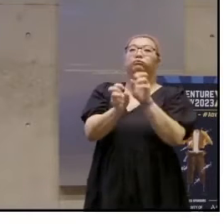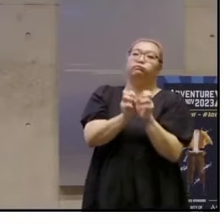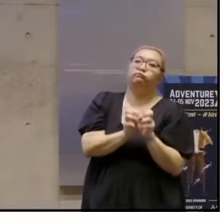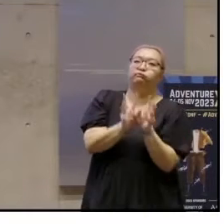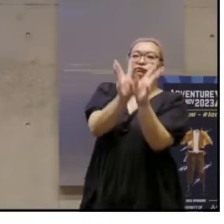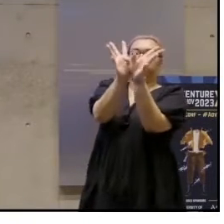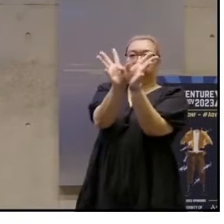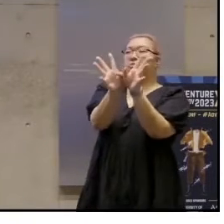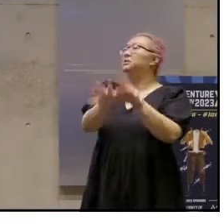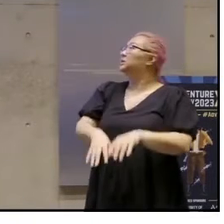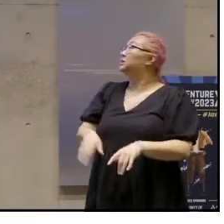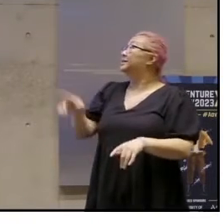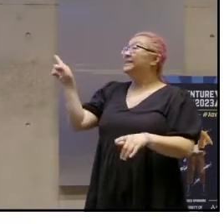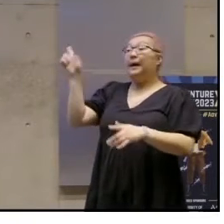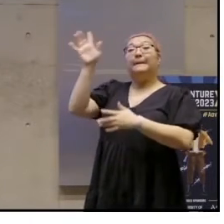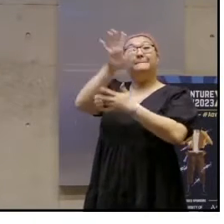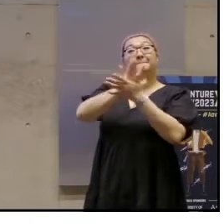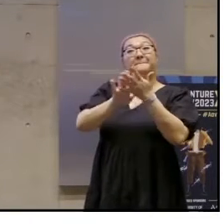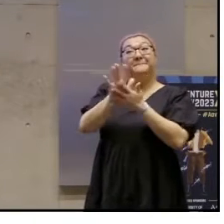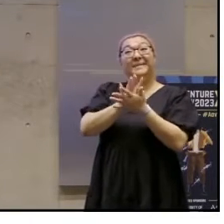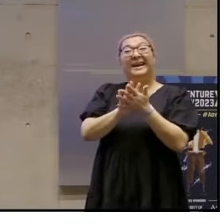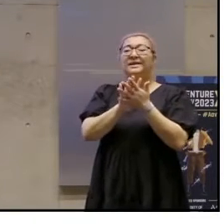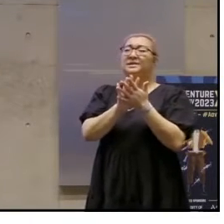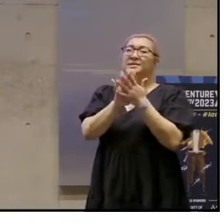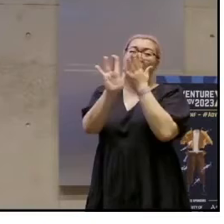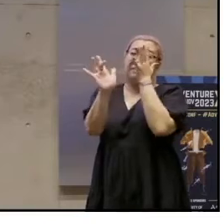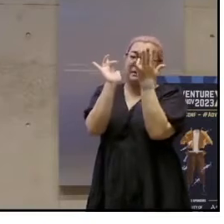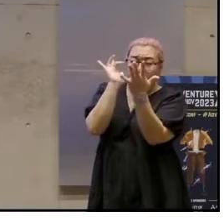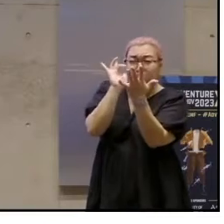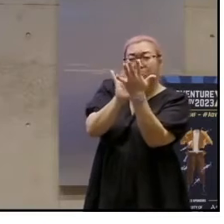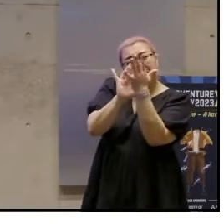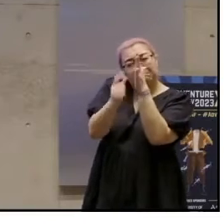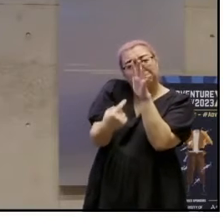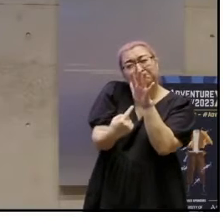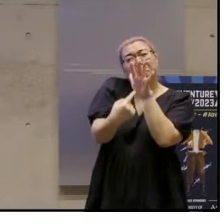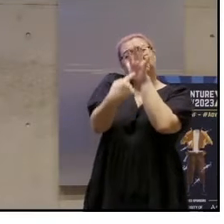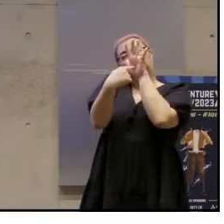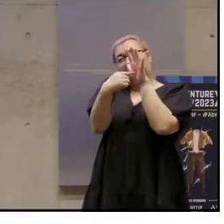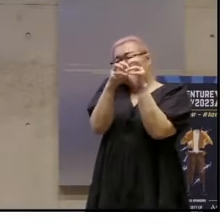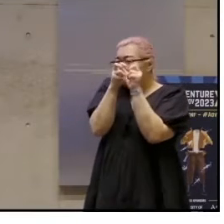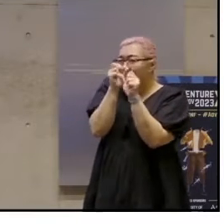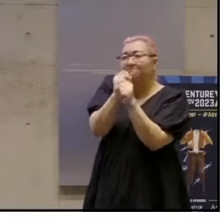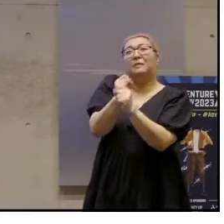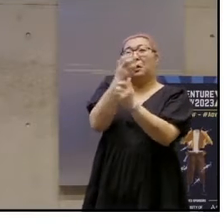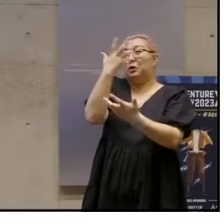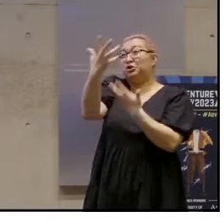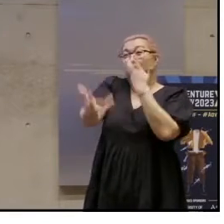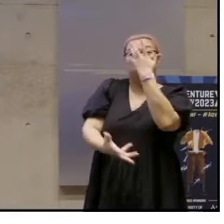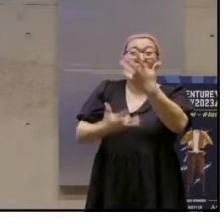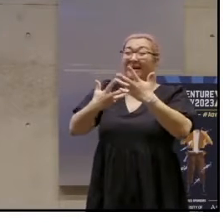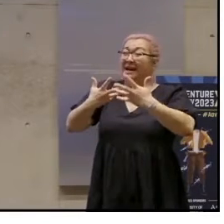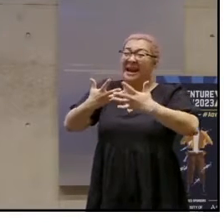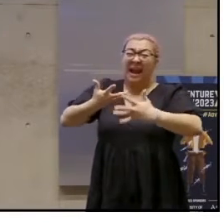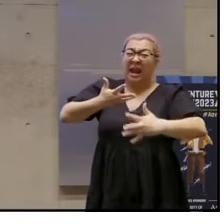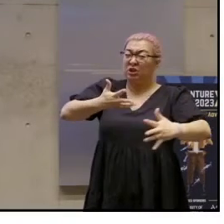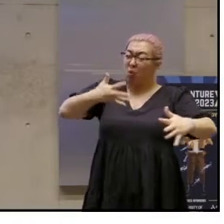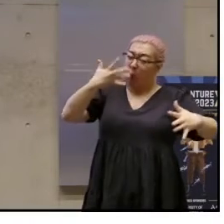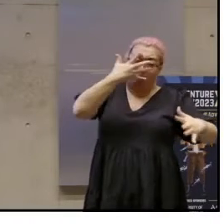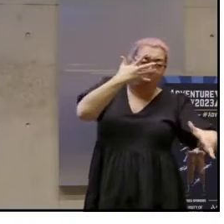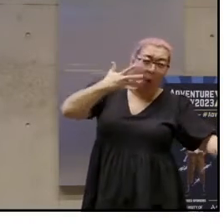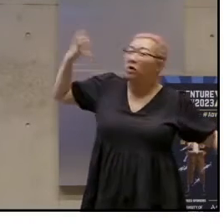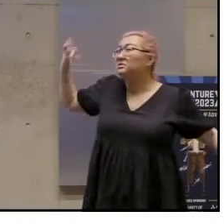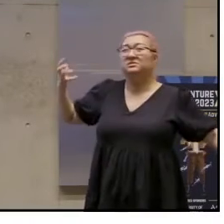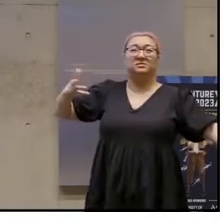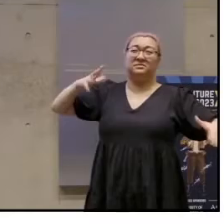basically simply says that the burning heart of this story is just that. It's so white hot, it has to be the first scene